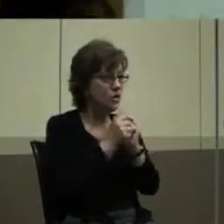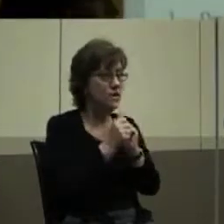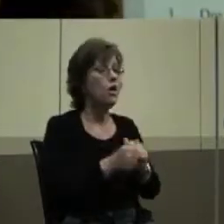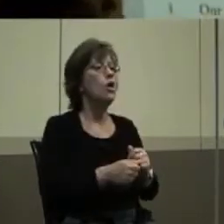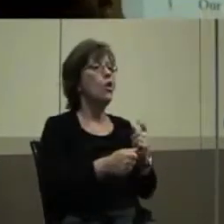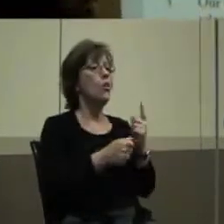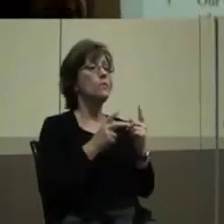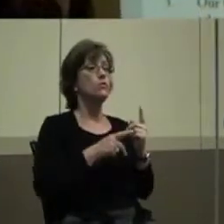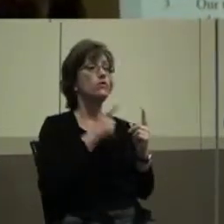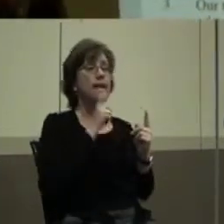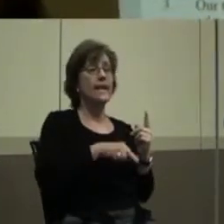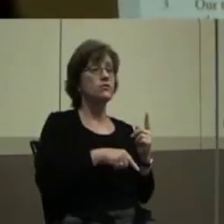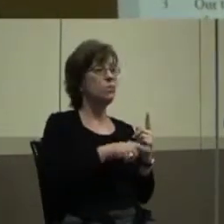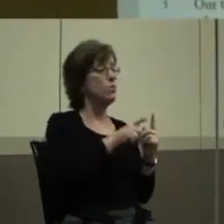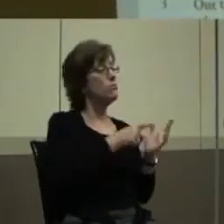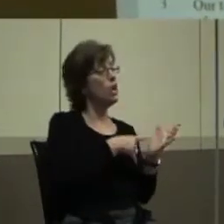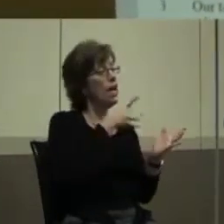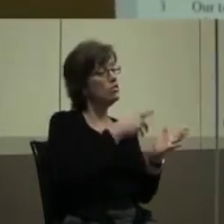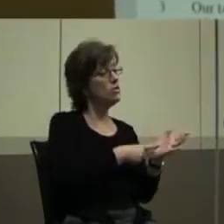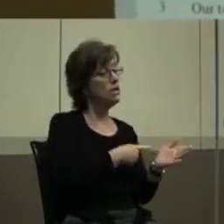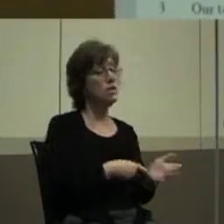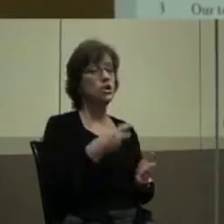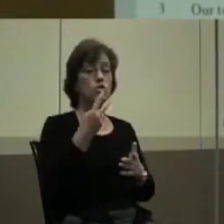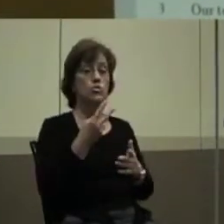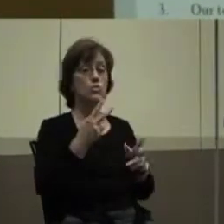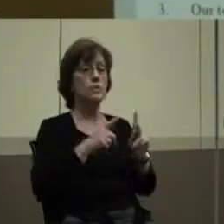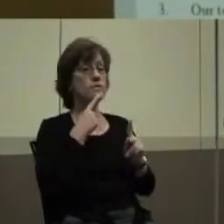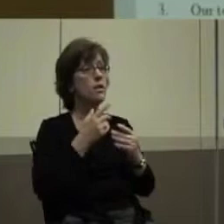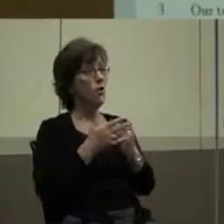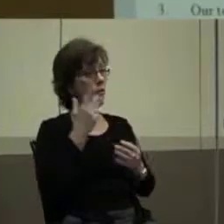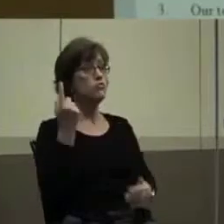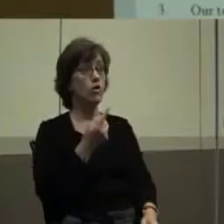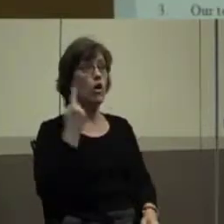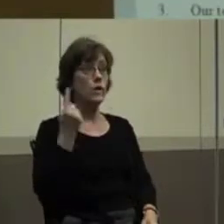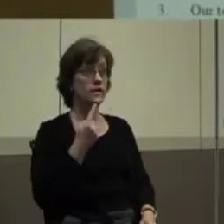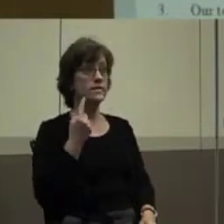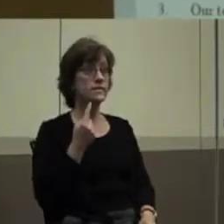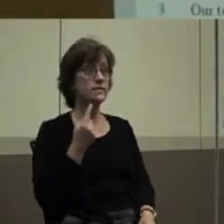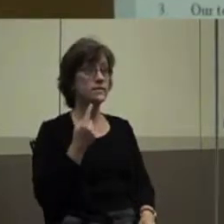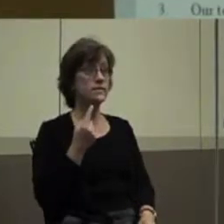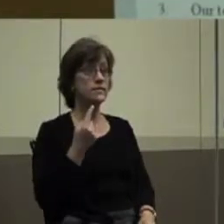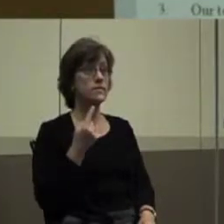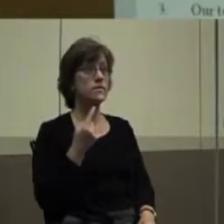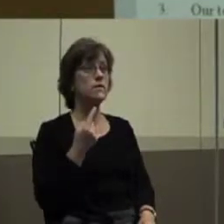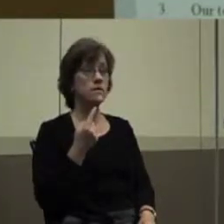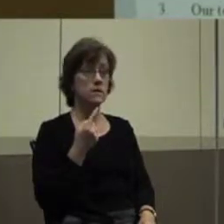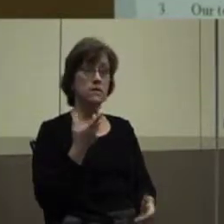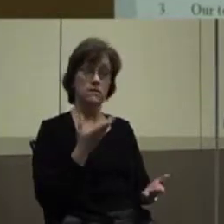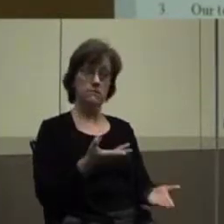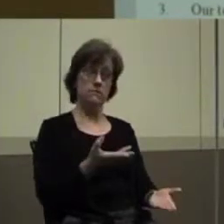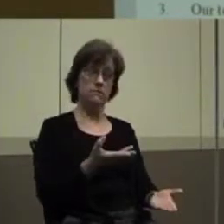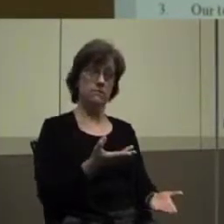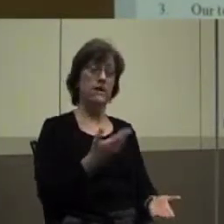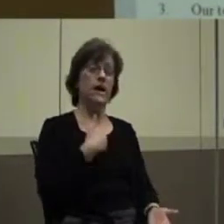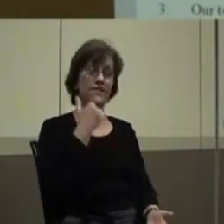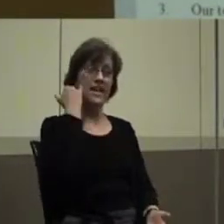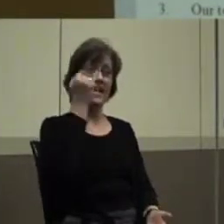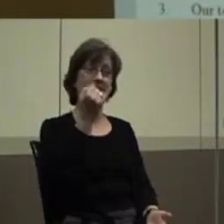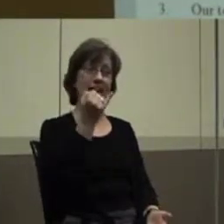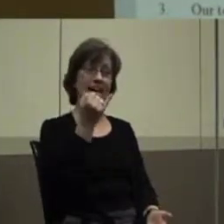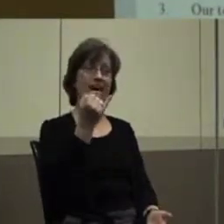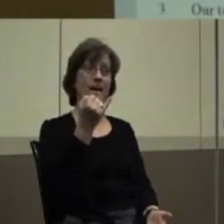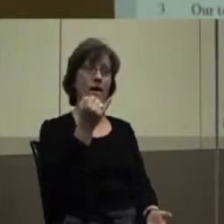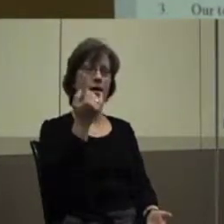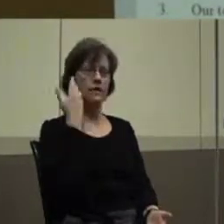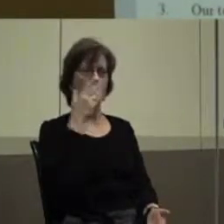occasionally. 2 people said almost always. Okay, so there you have an idea of you don't know who